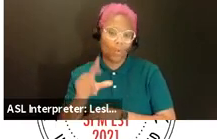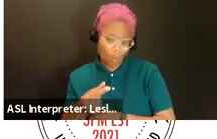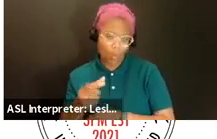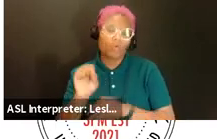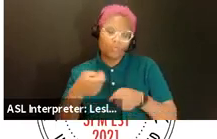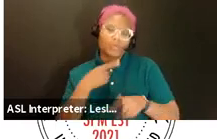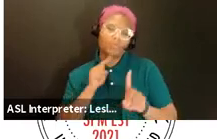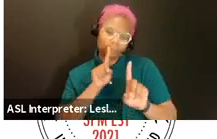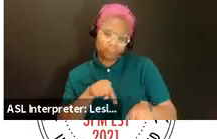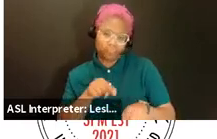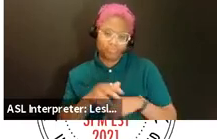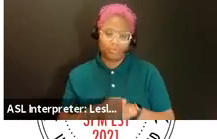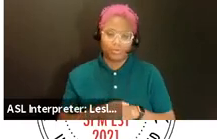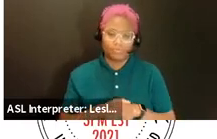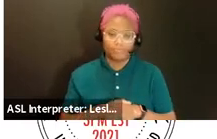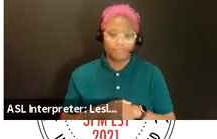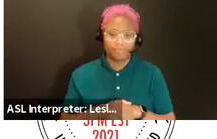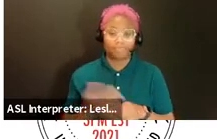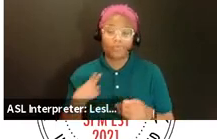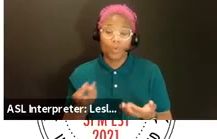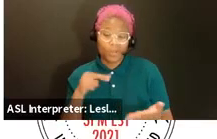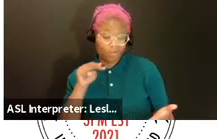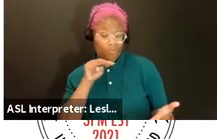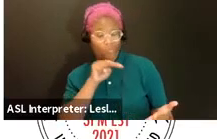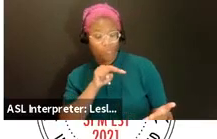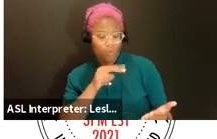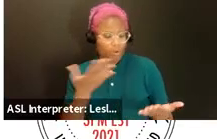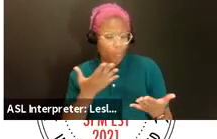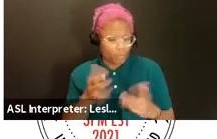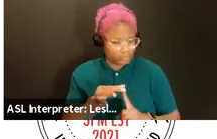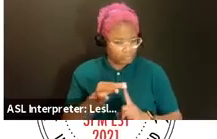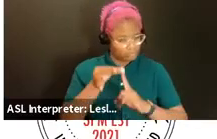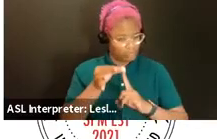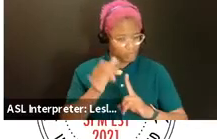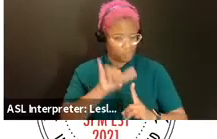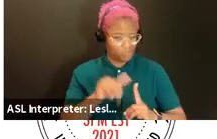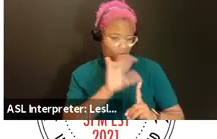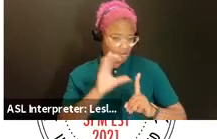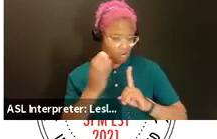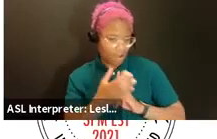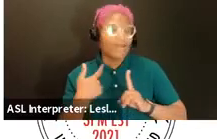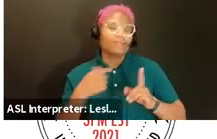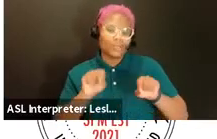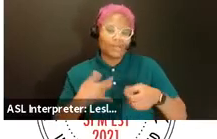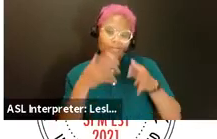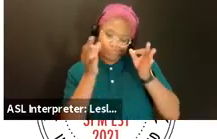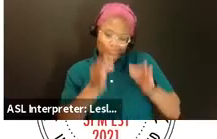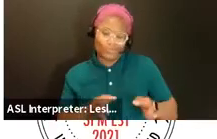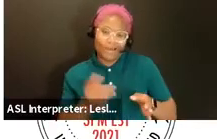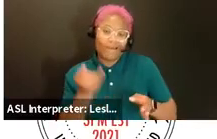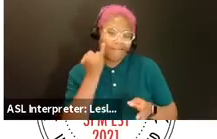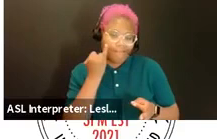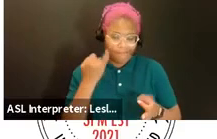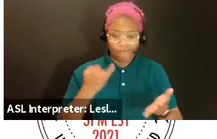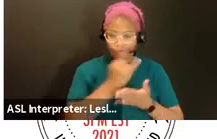sort of make the distinction and look at the nuances of a particular case to determine whether or not an artist would